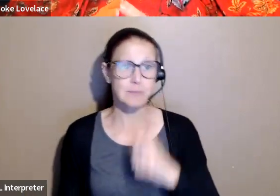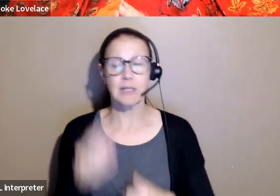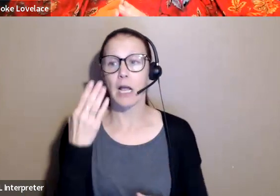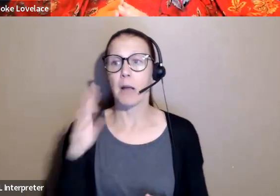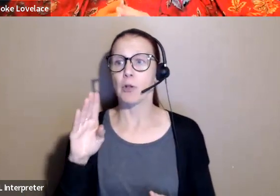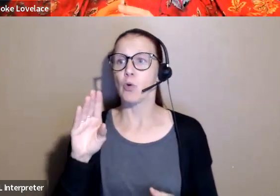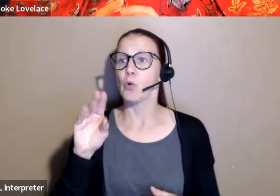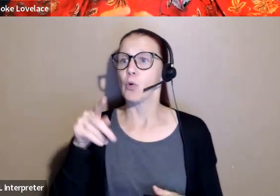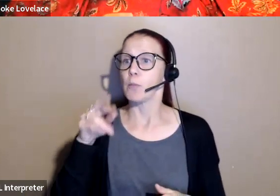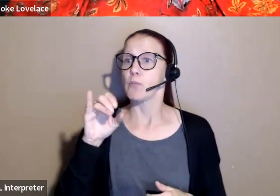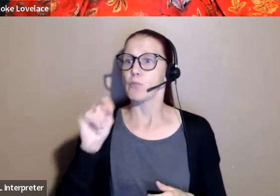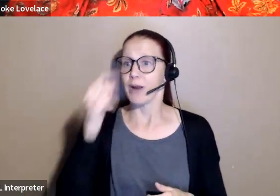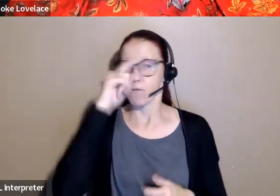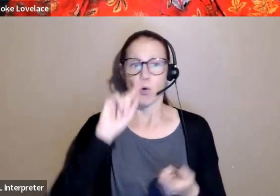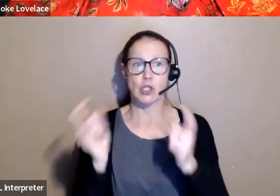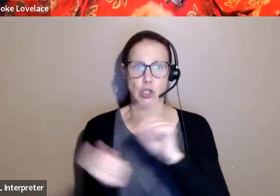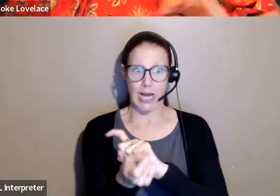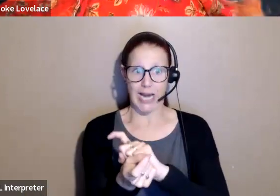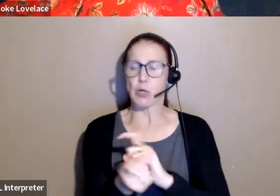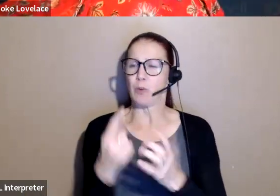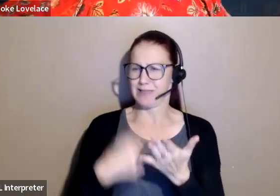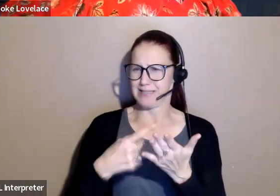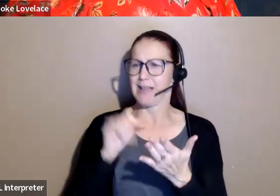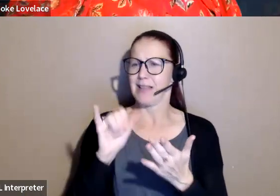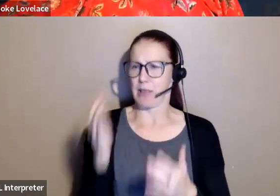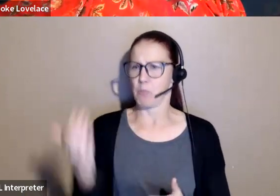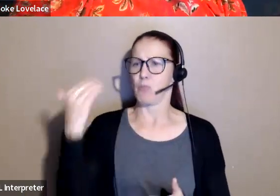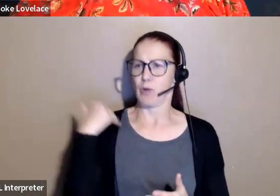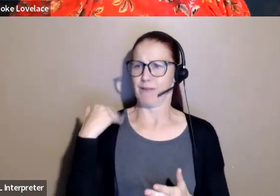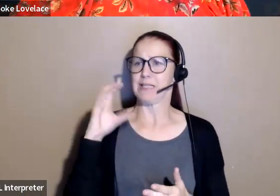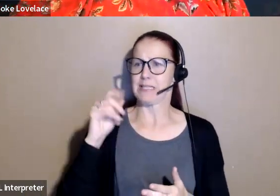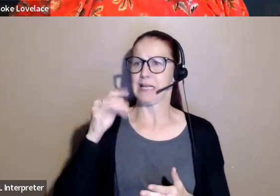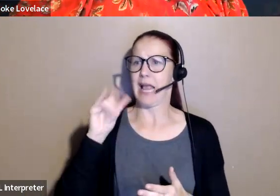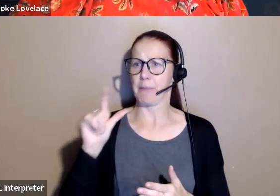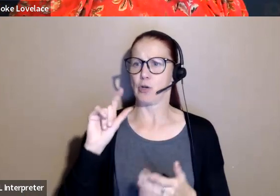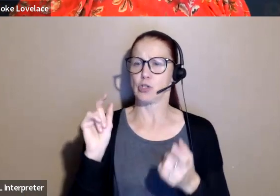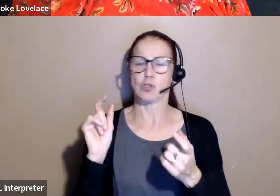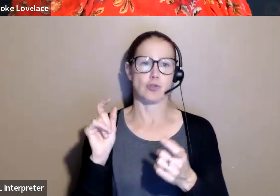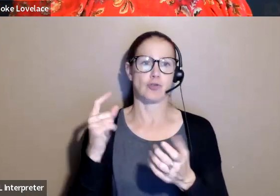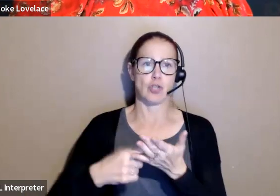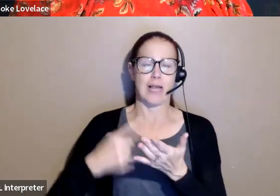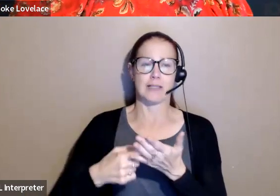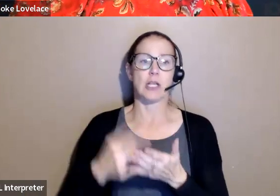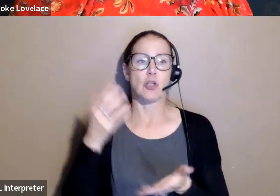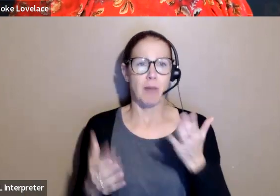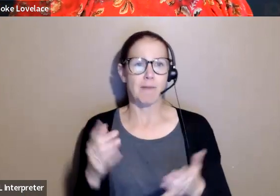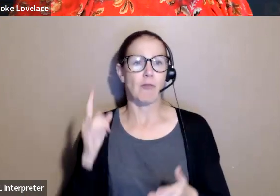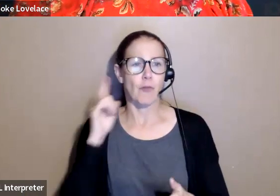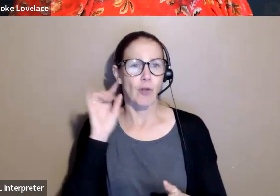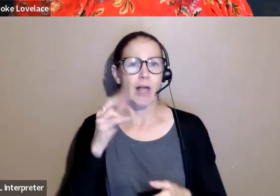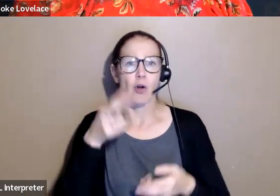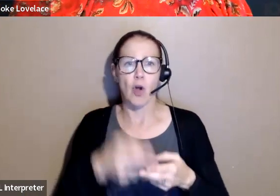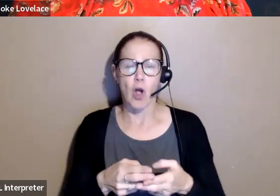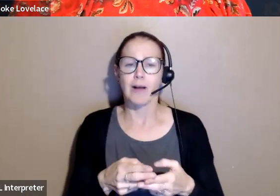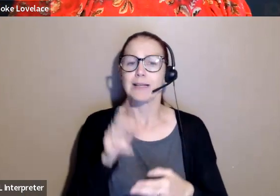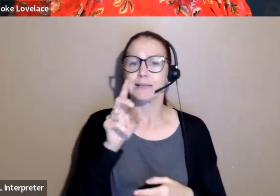from Change, we have talked about this in previous Capital Chats. You may have heard it called the DIF grant, which stands for